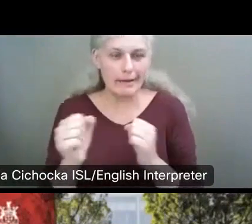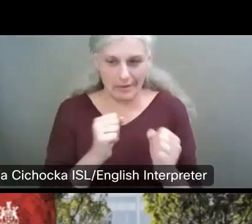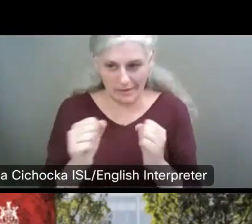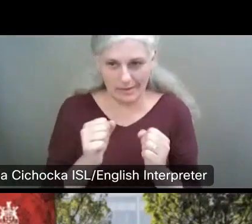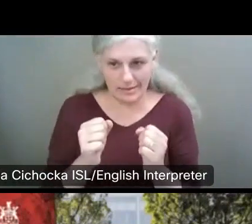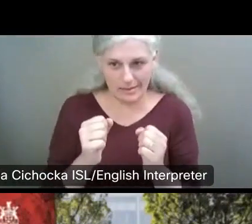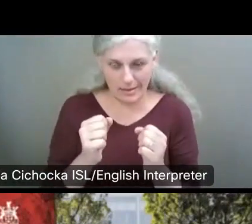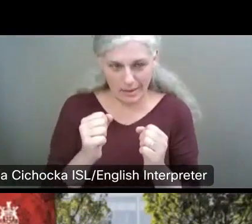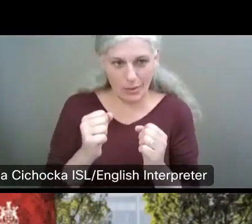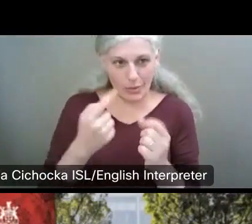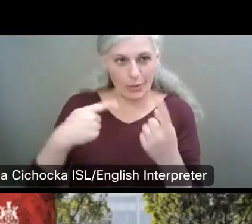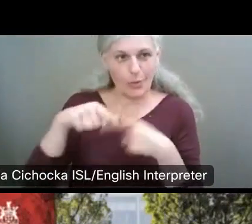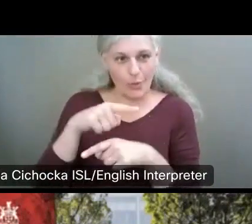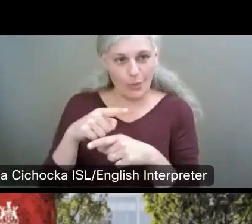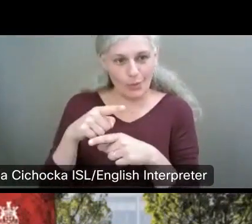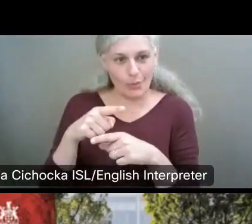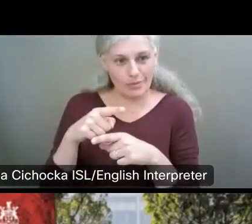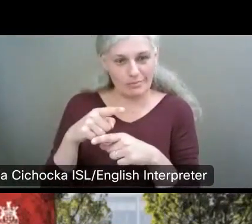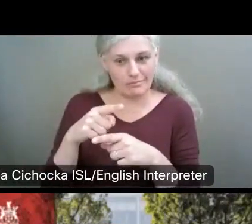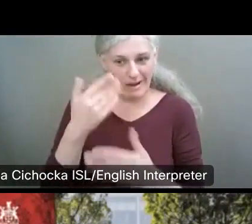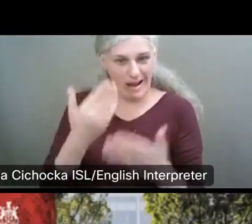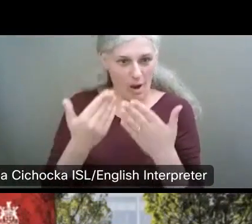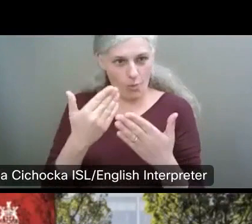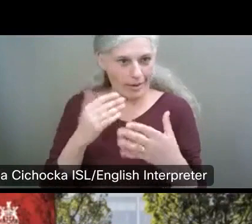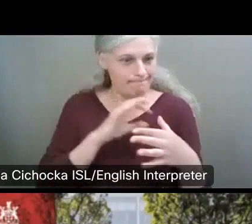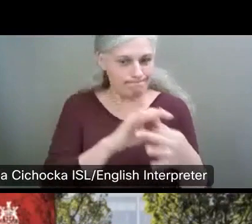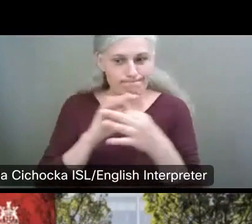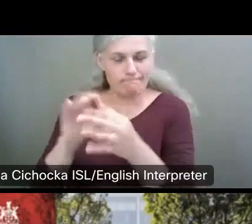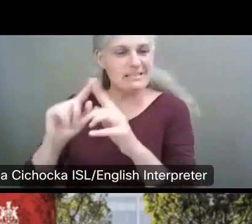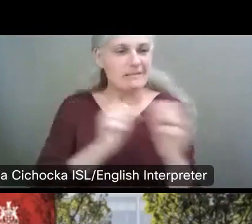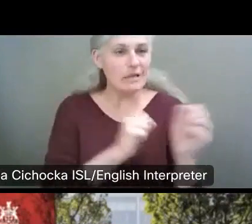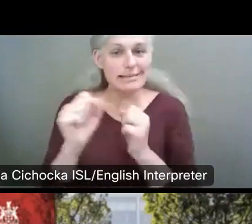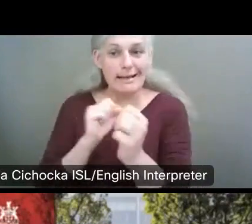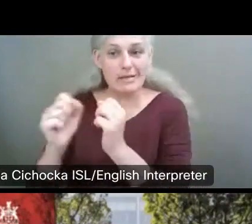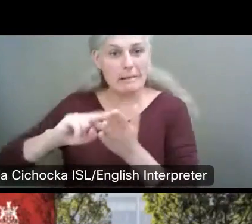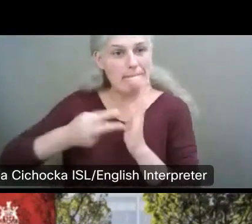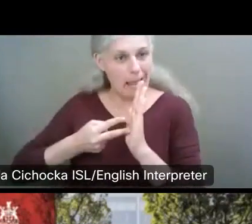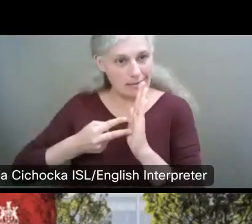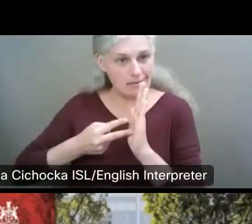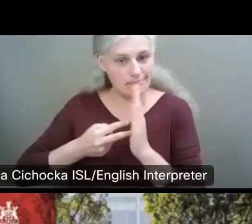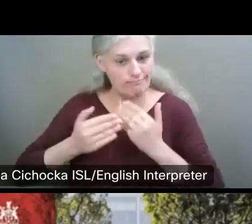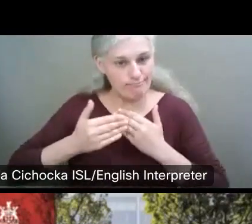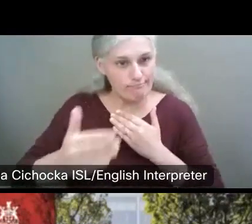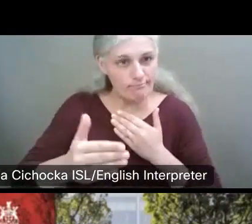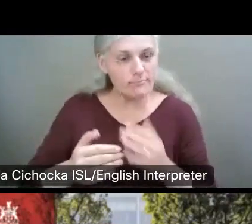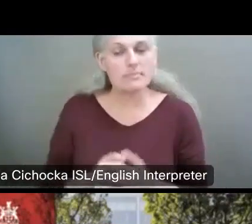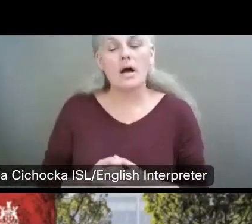services that we have, how our engagement with those services has been planned.